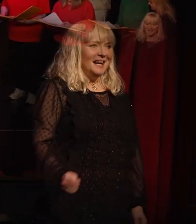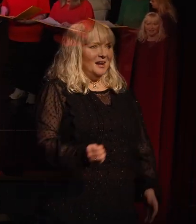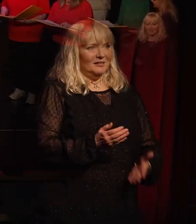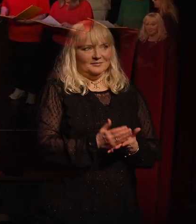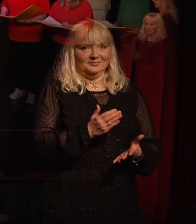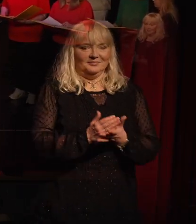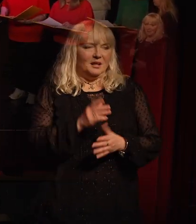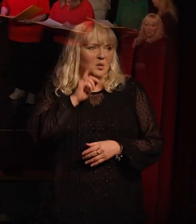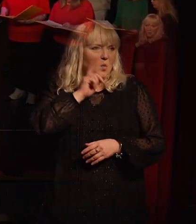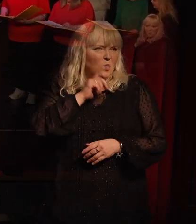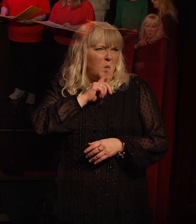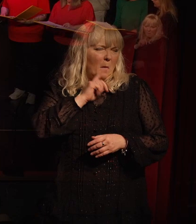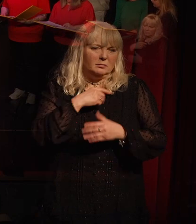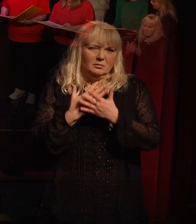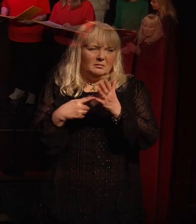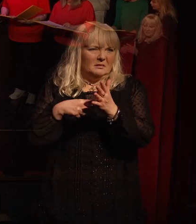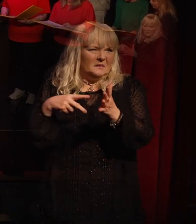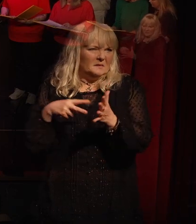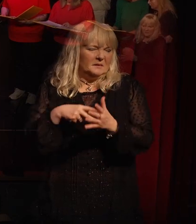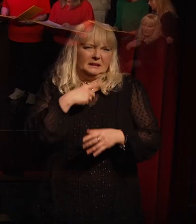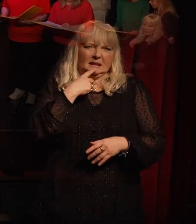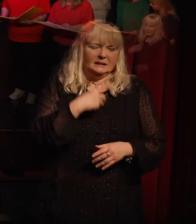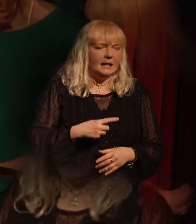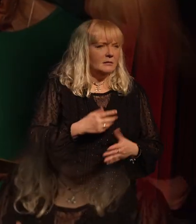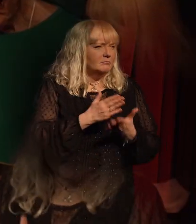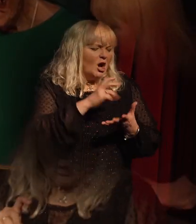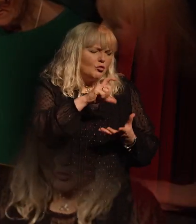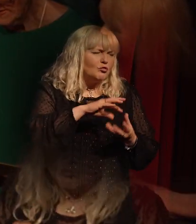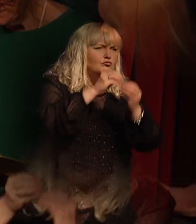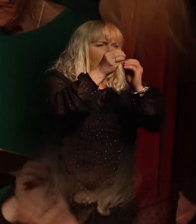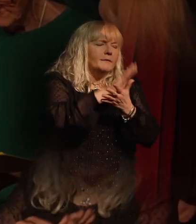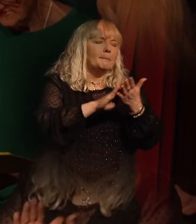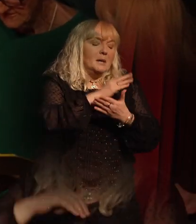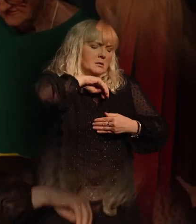Marie Kondo says keep only things that spark joy.